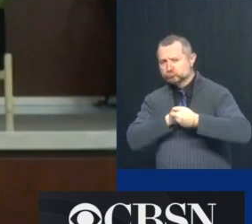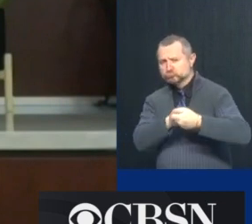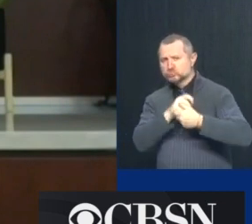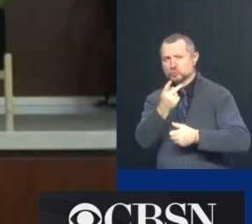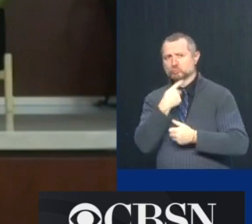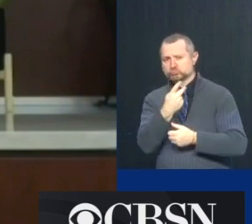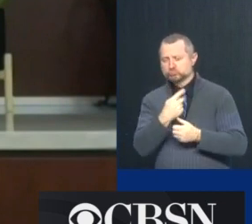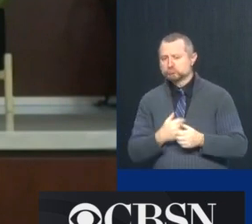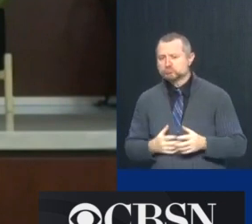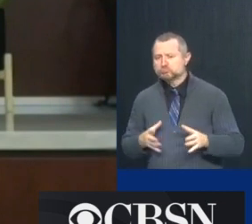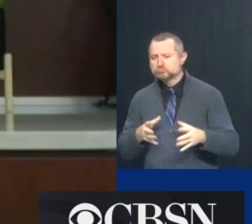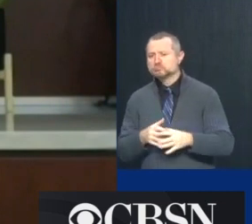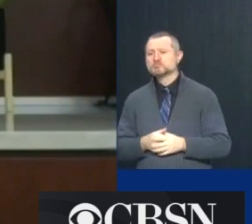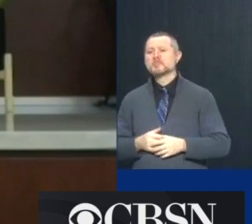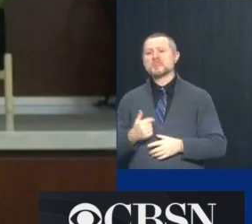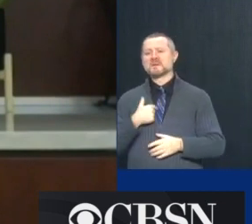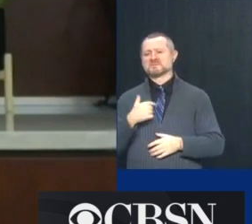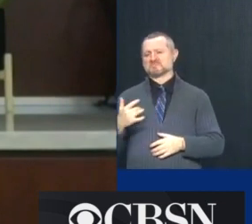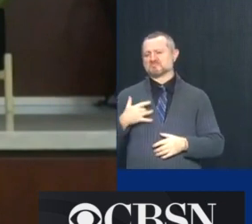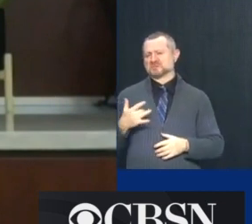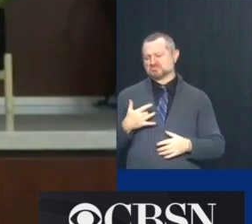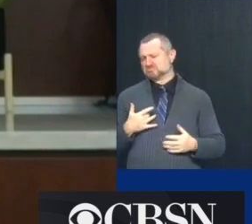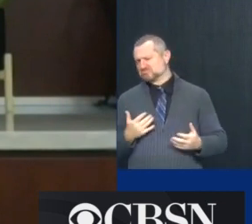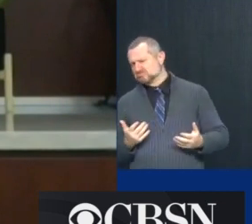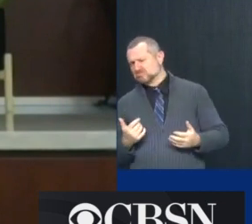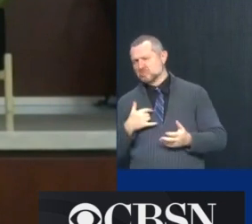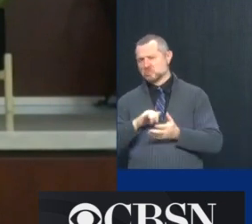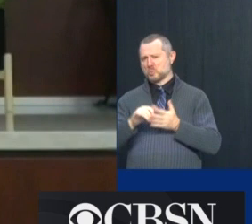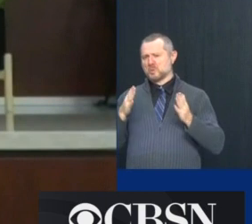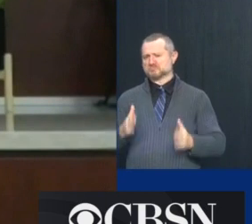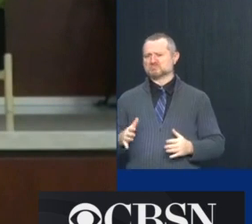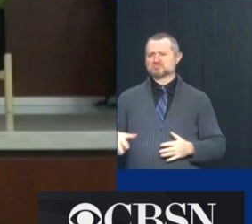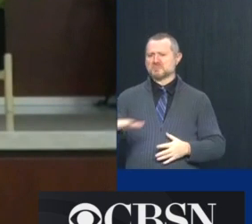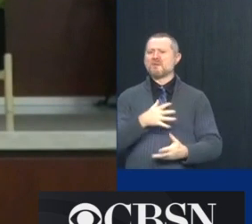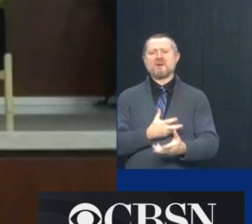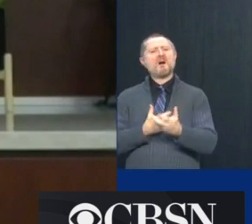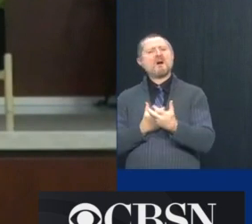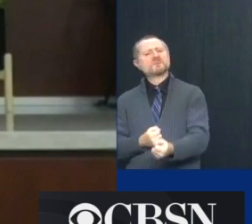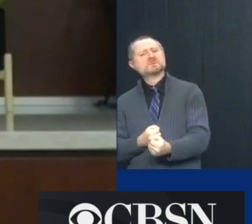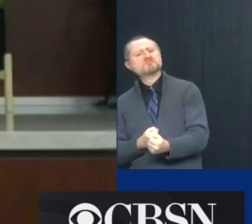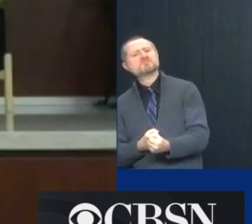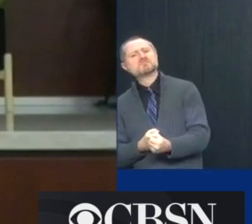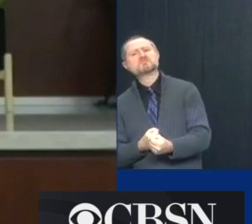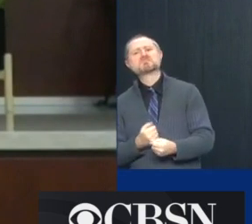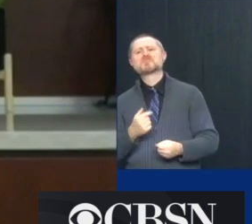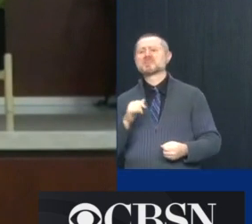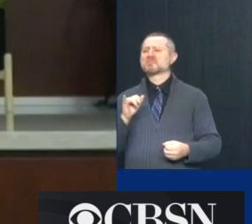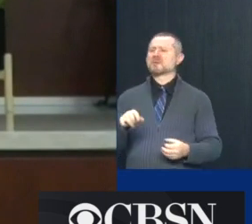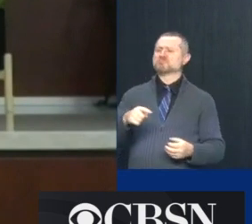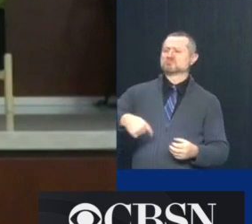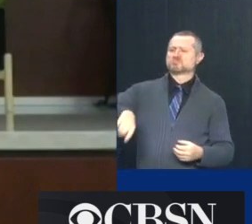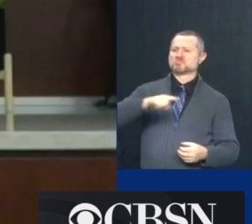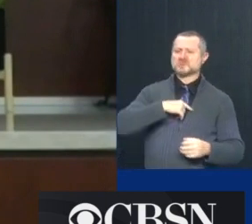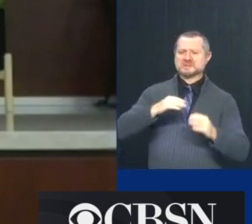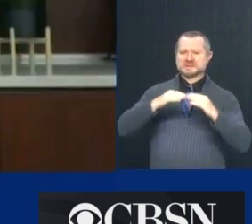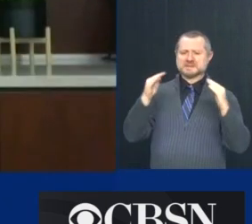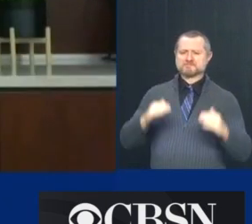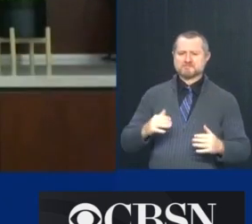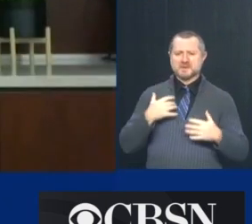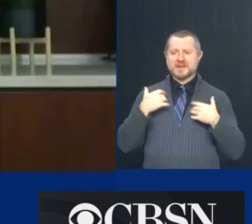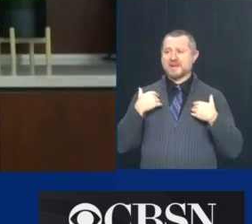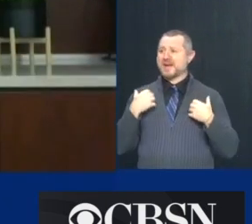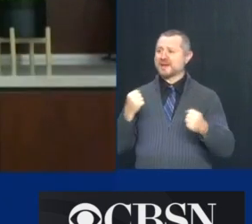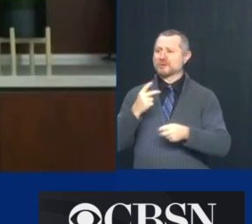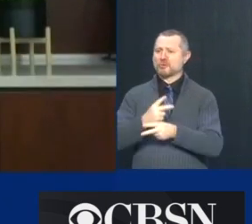have. And I think the New Yorkers should be reassured that their healthcare system is in good